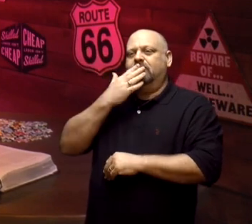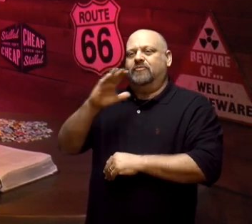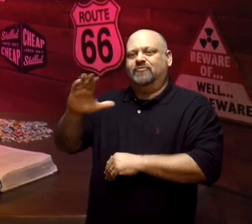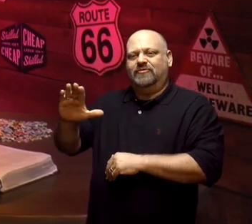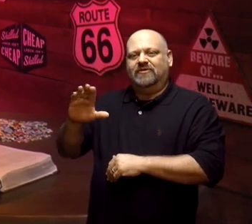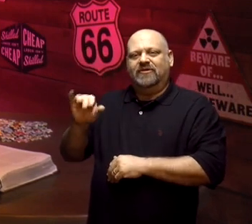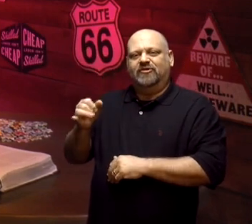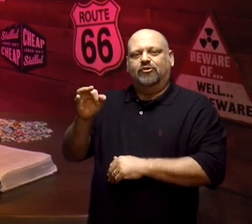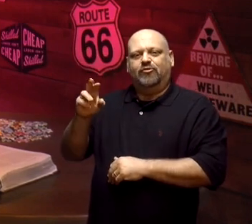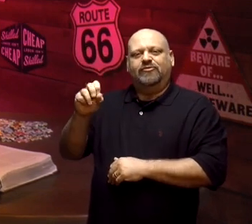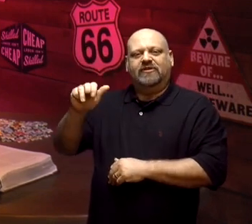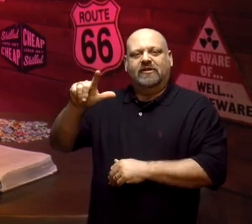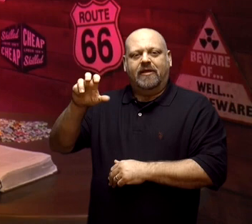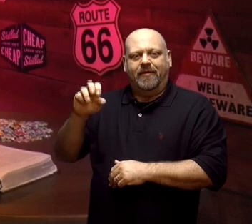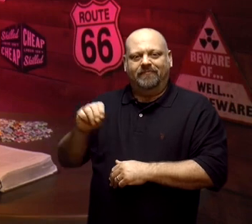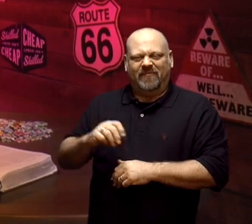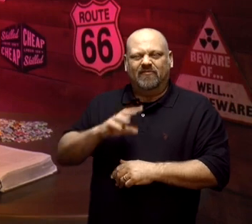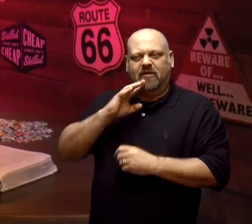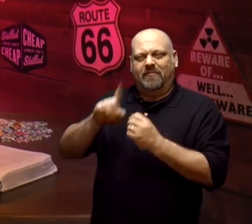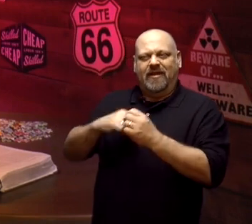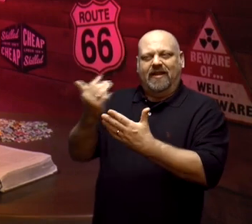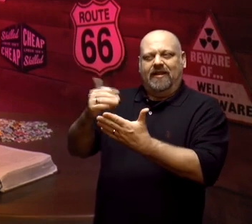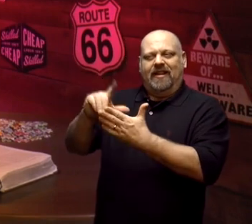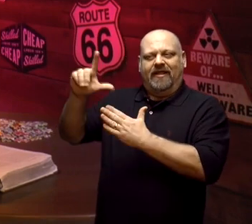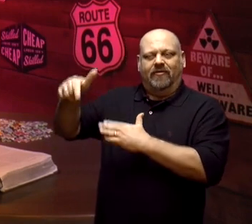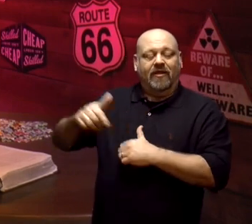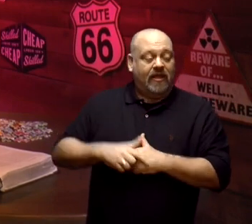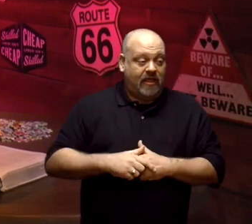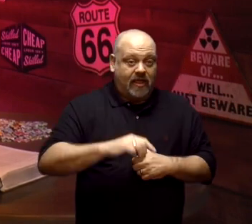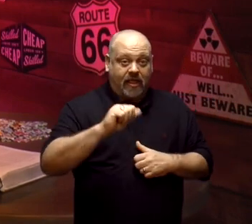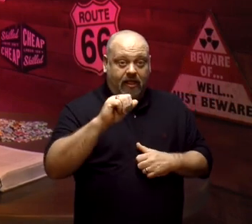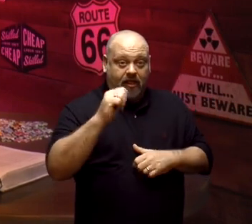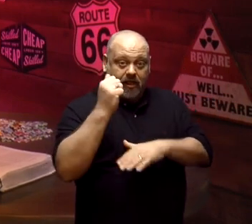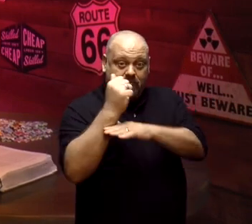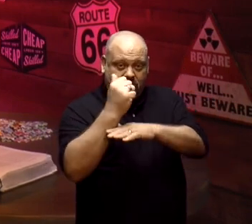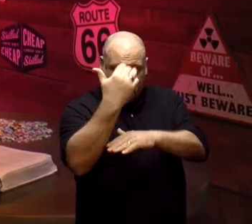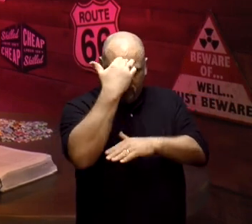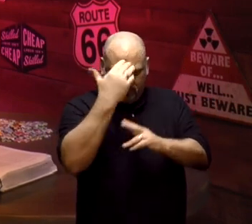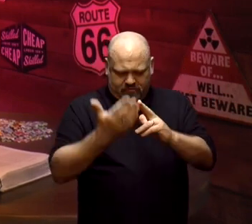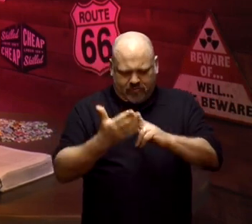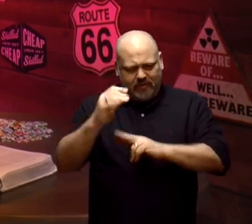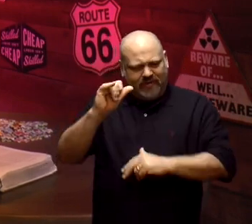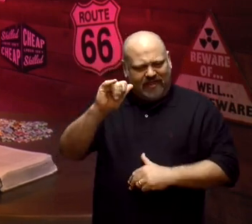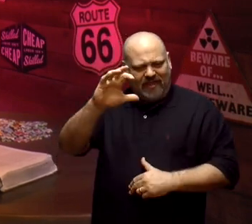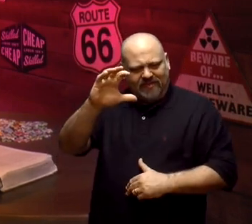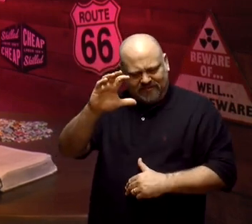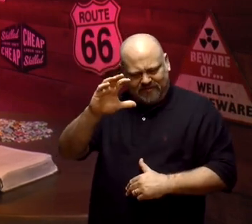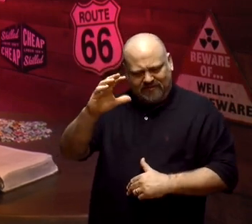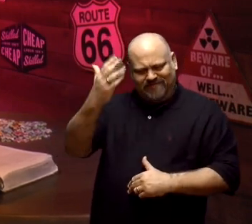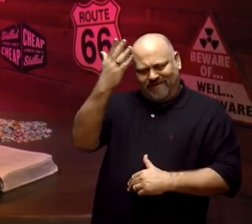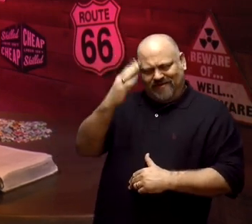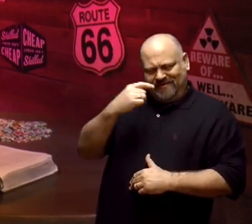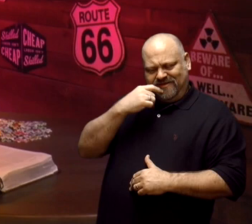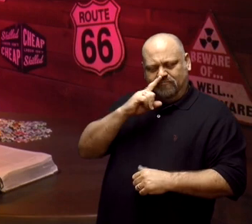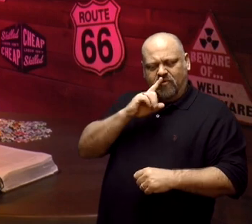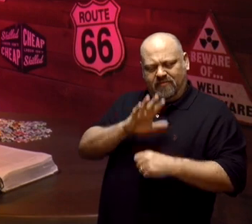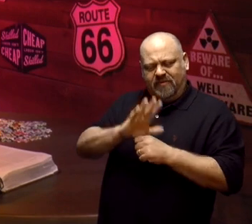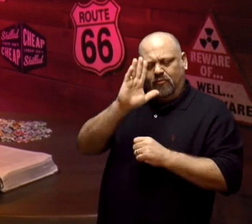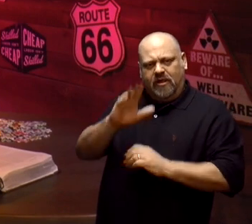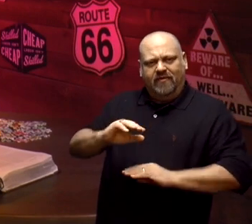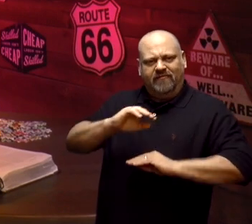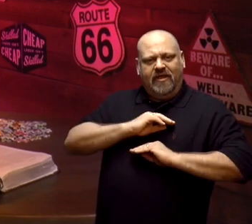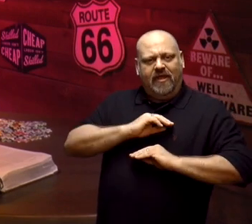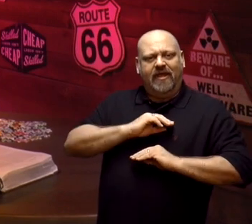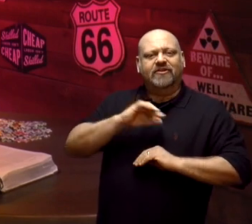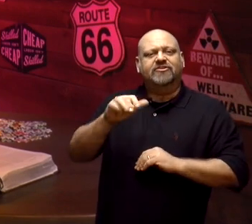Abraham knew that it would be through Isaac that God said his promises would be fulfilled. And Genesis 22 tells us that